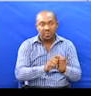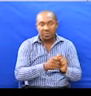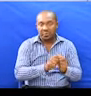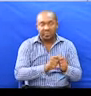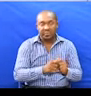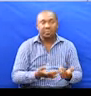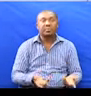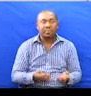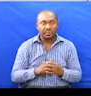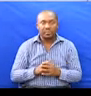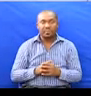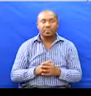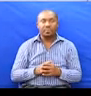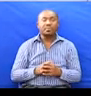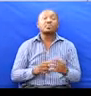They are